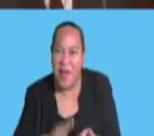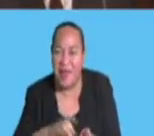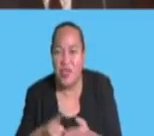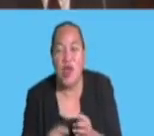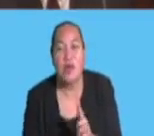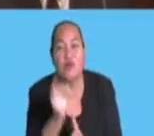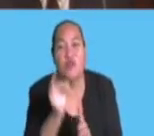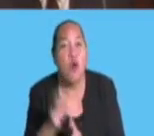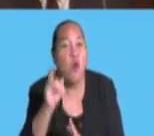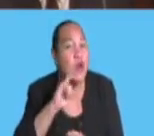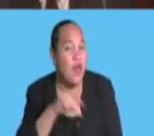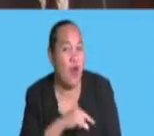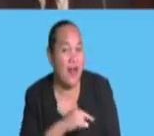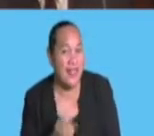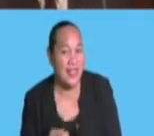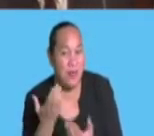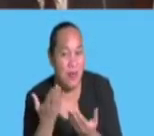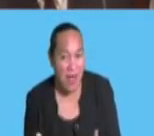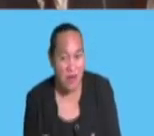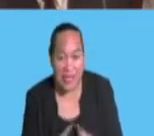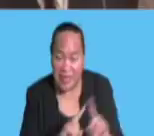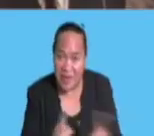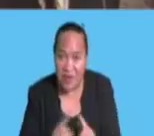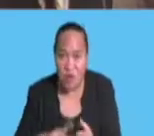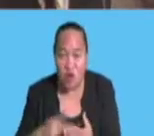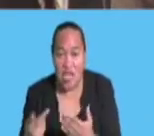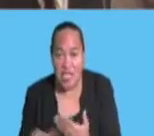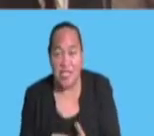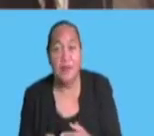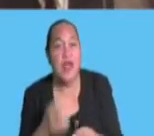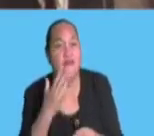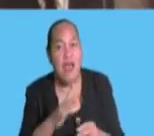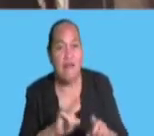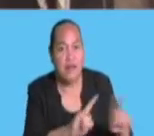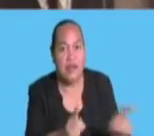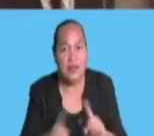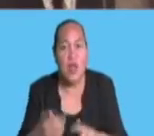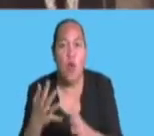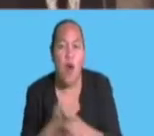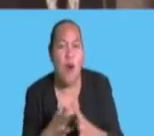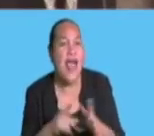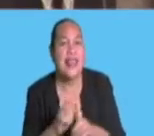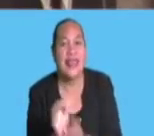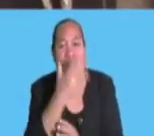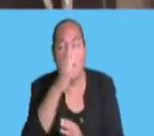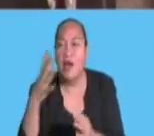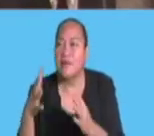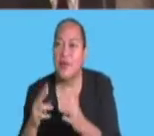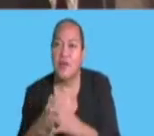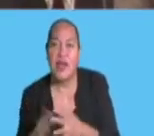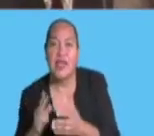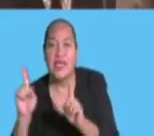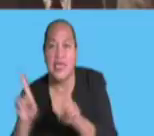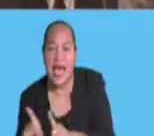improve water quality supply as per the following projects. Construction of 5 water treatment plants, Waiwai and Deomba, Nangando, Gunindawan,